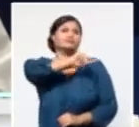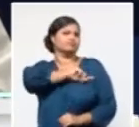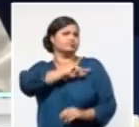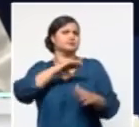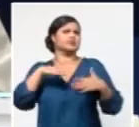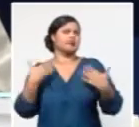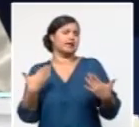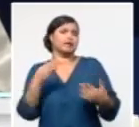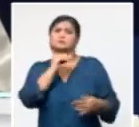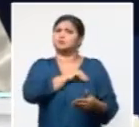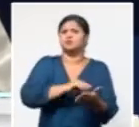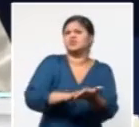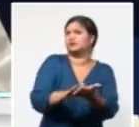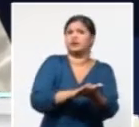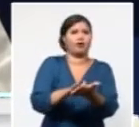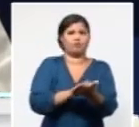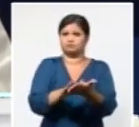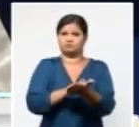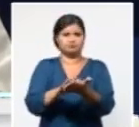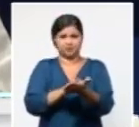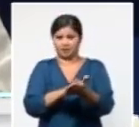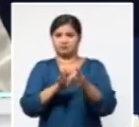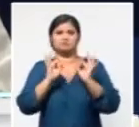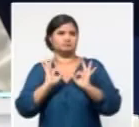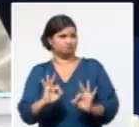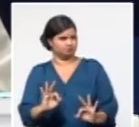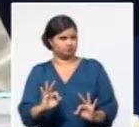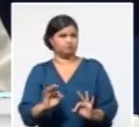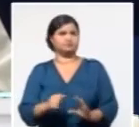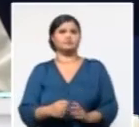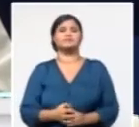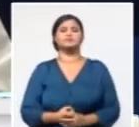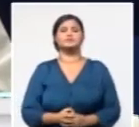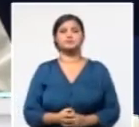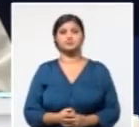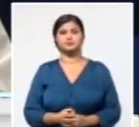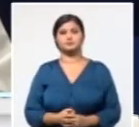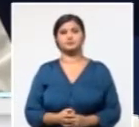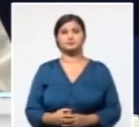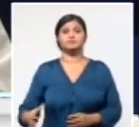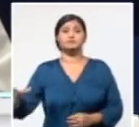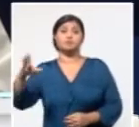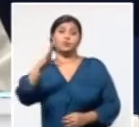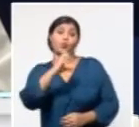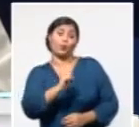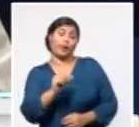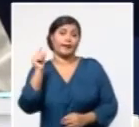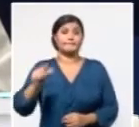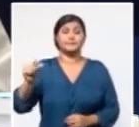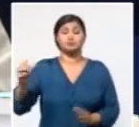of all the cases confirmed in Cuba,